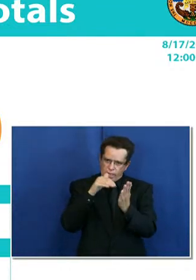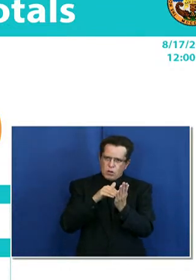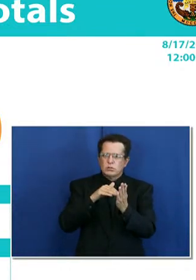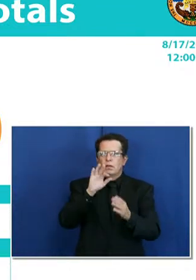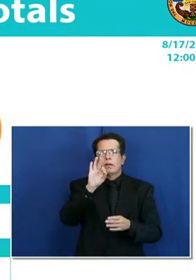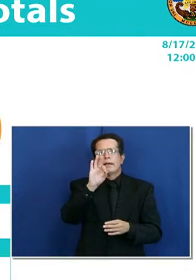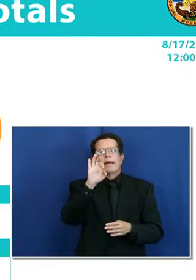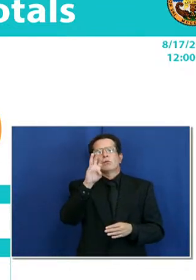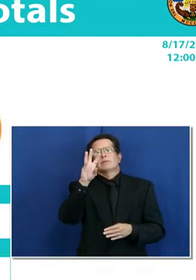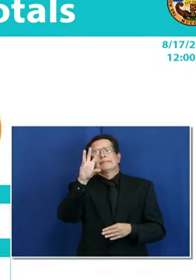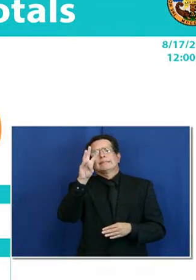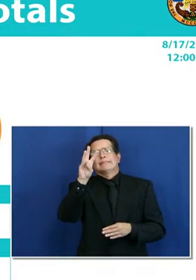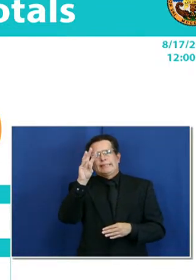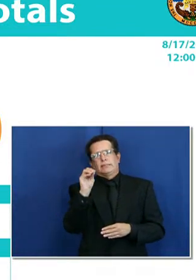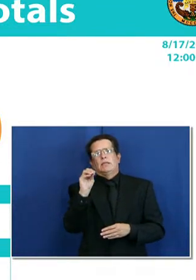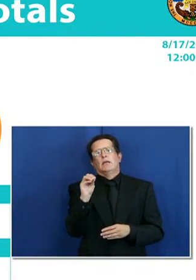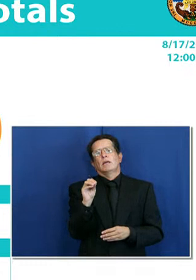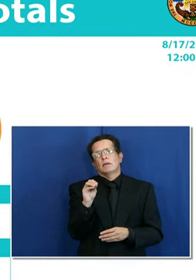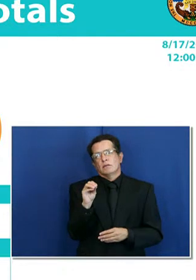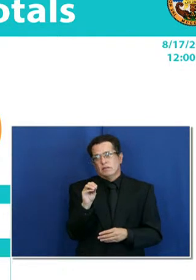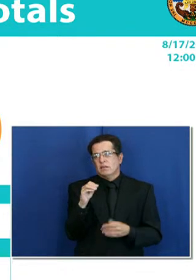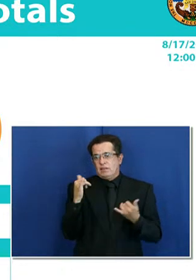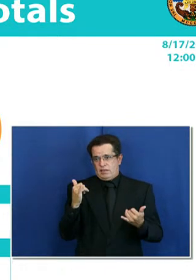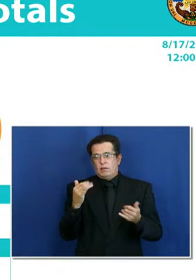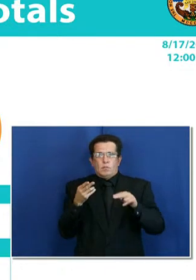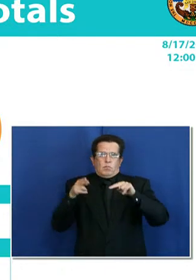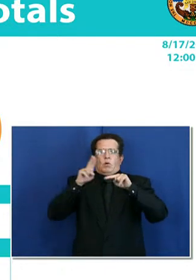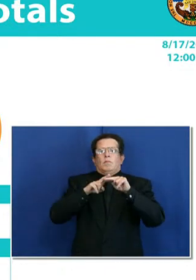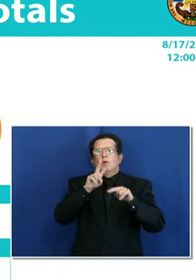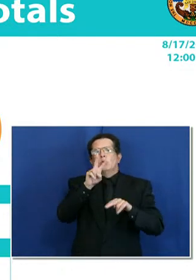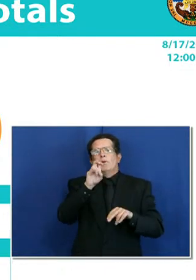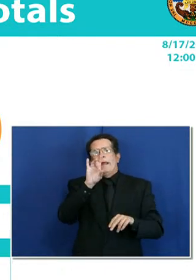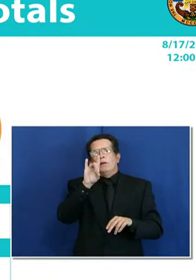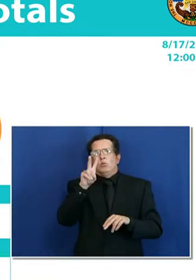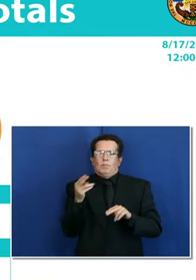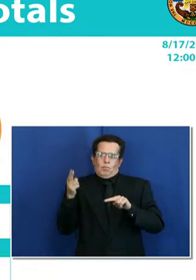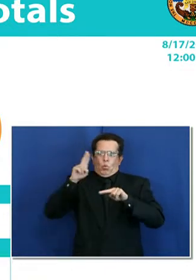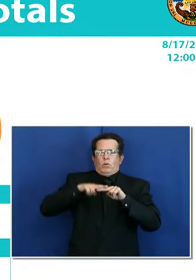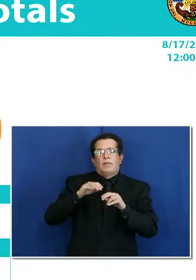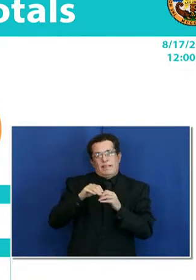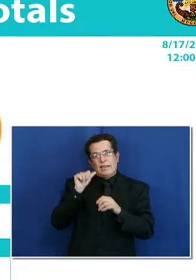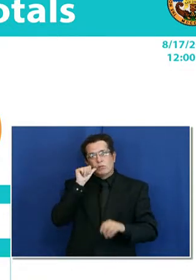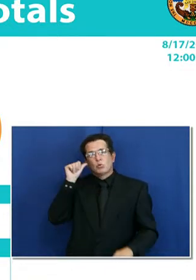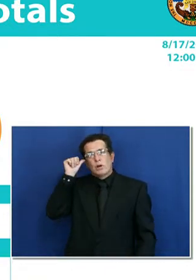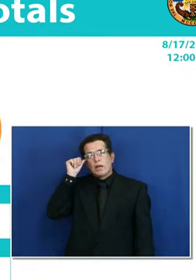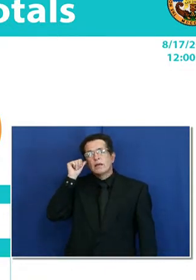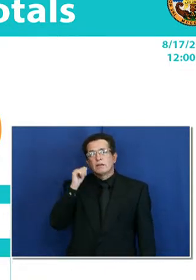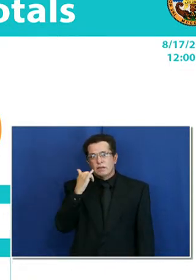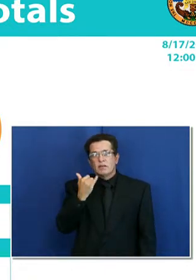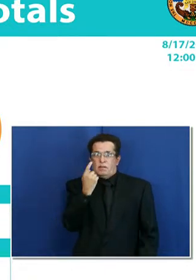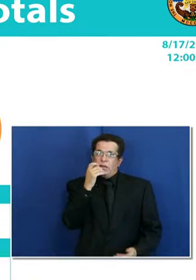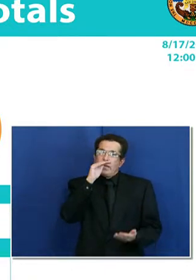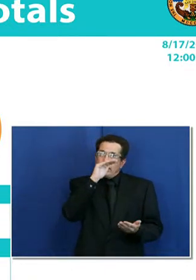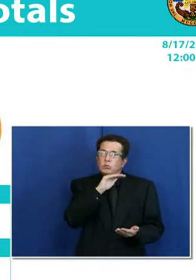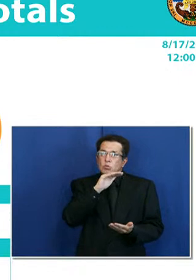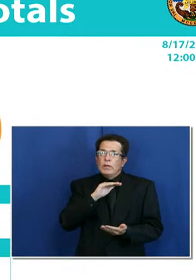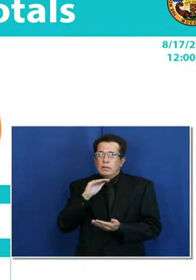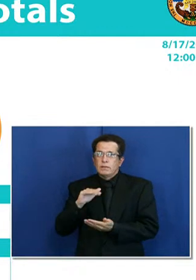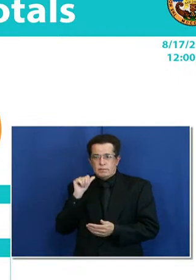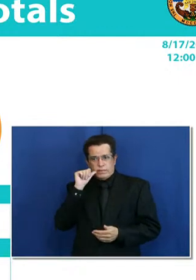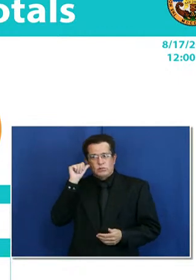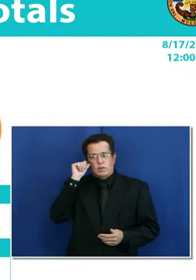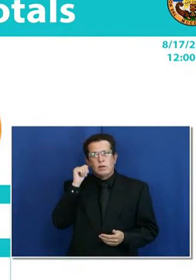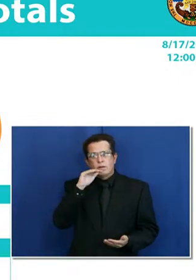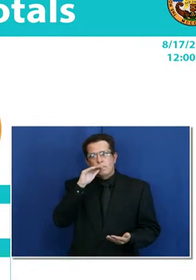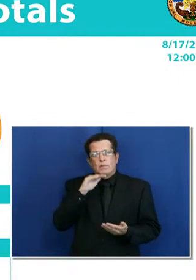34,960 cases, which is 282 more cases than yesterday, which is a decrease in new cases since